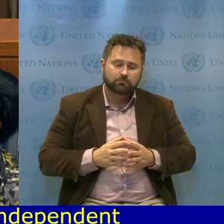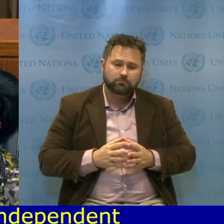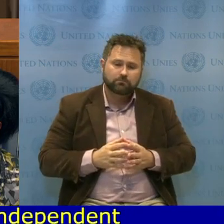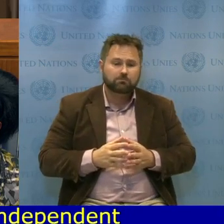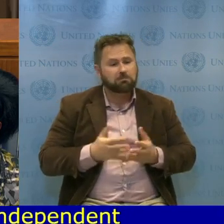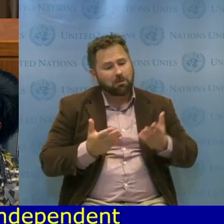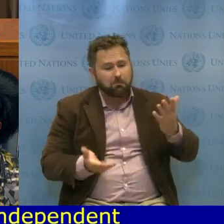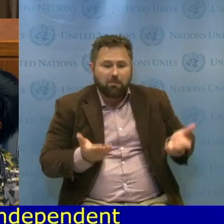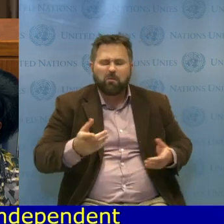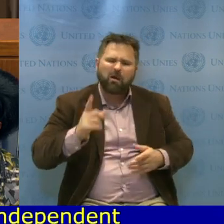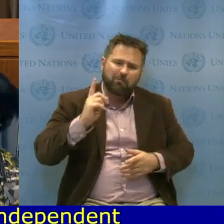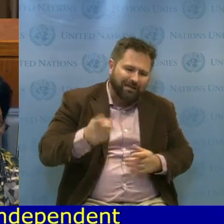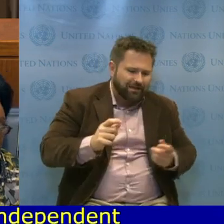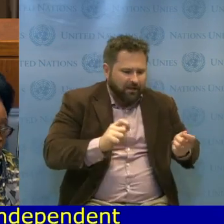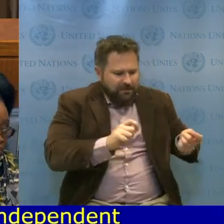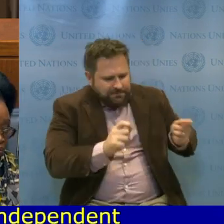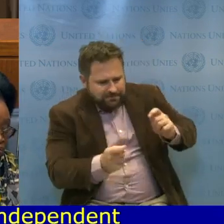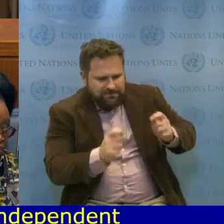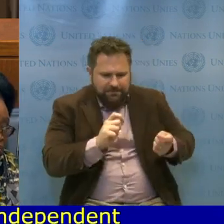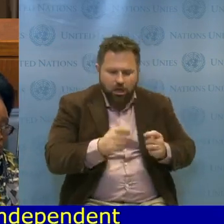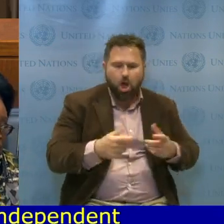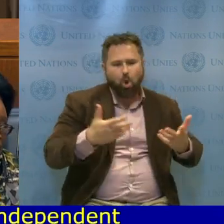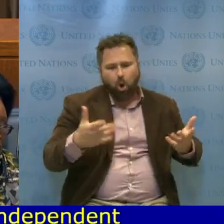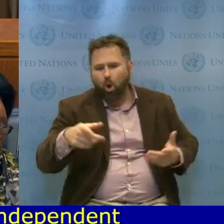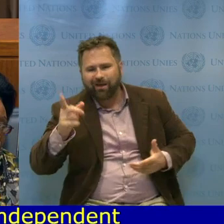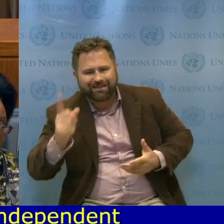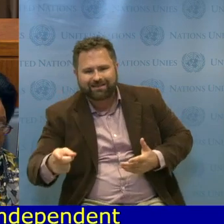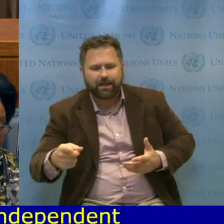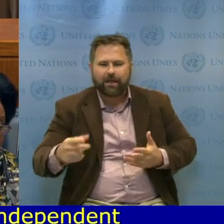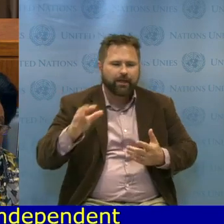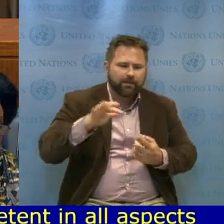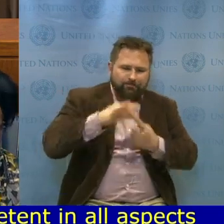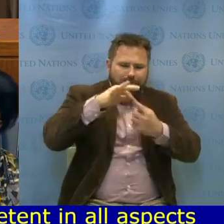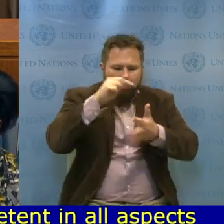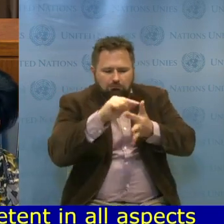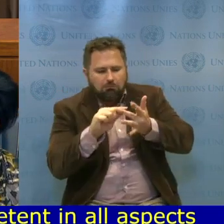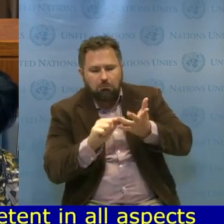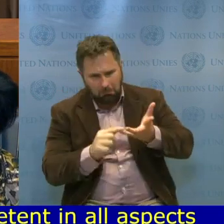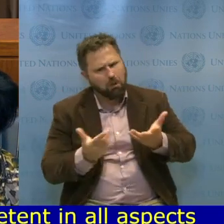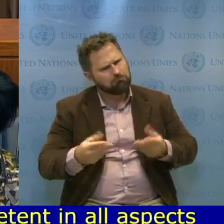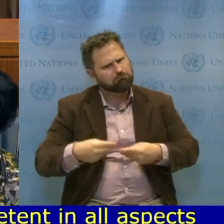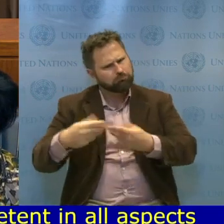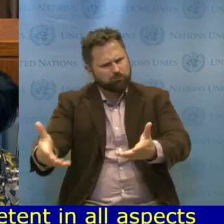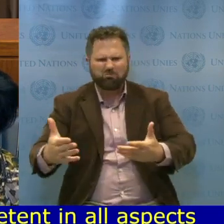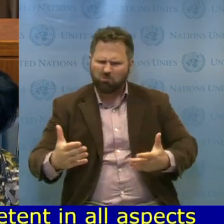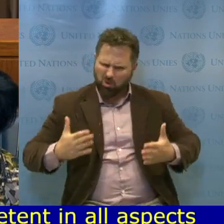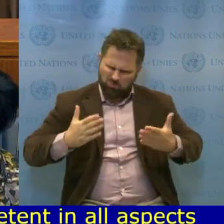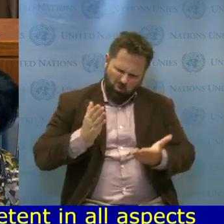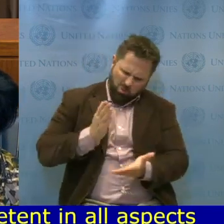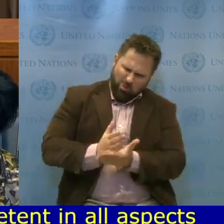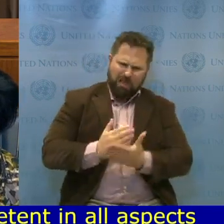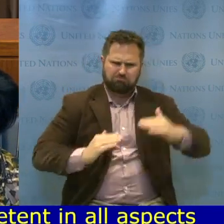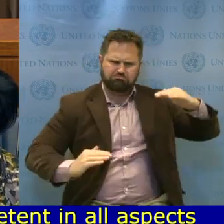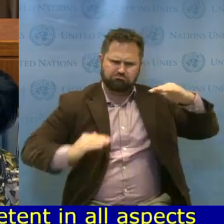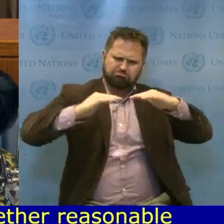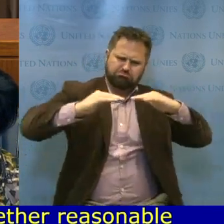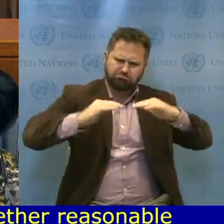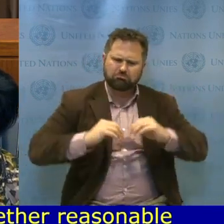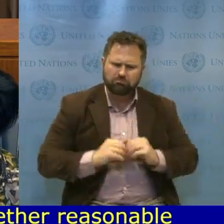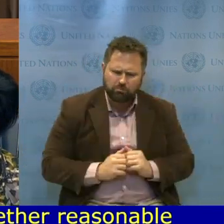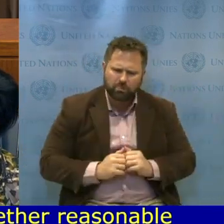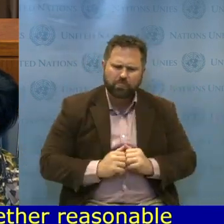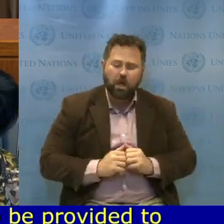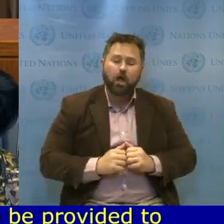adjustments or support has to be provided to express their will here. We also have promulgated